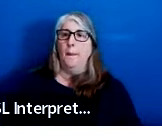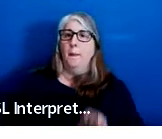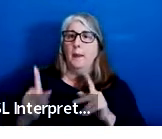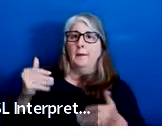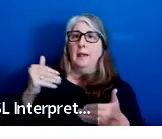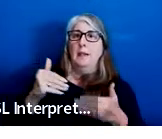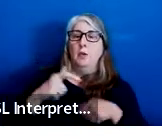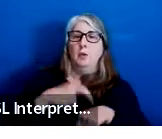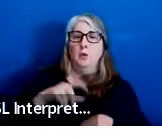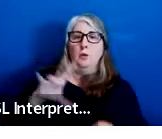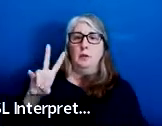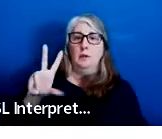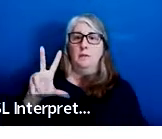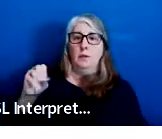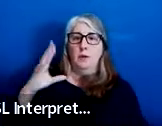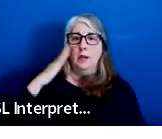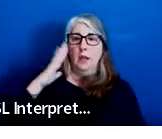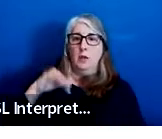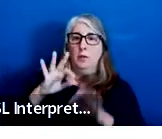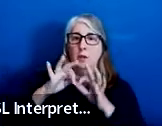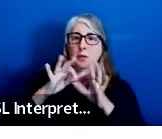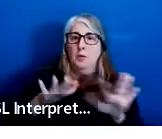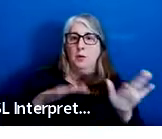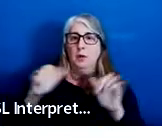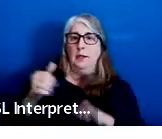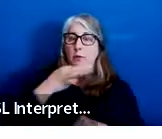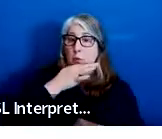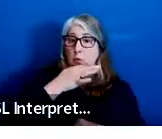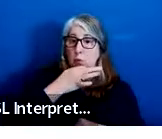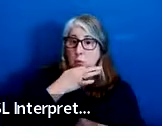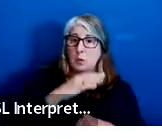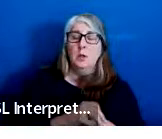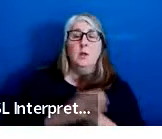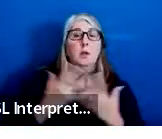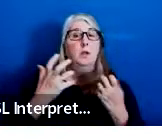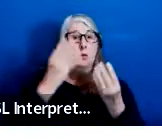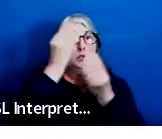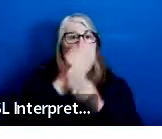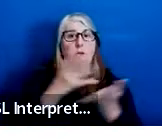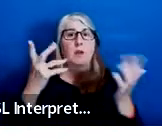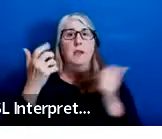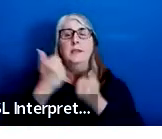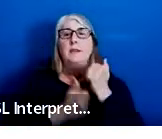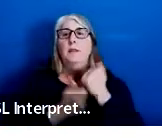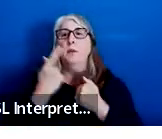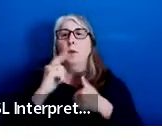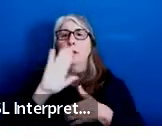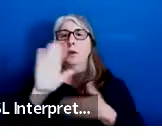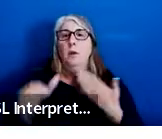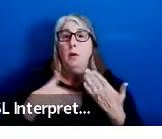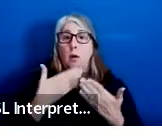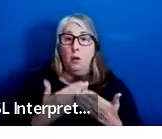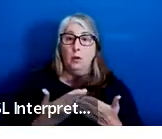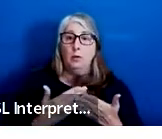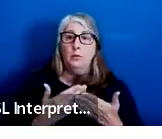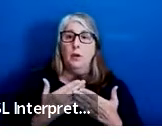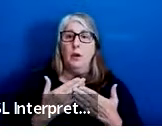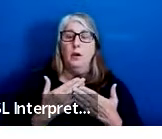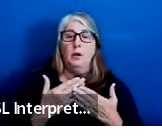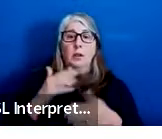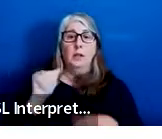7:30, and unfortunately, I know Ms. Catherine will be departing soon. So just want to advise everybody, all of our sign language